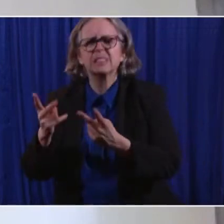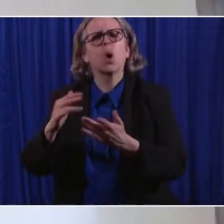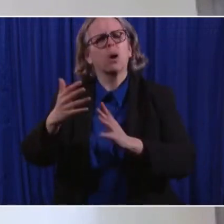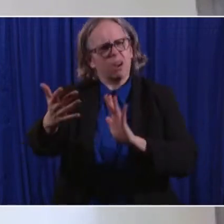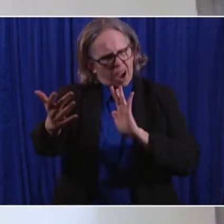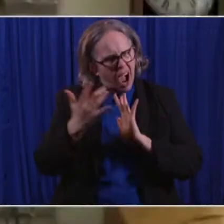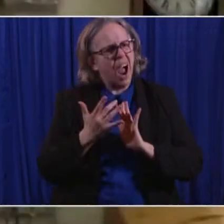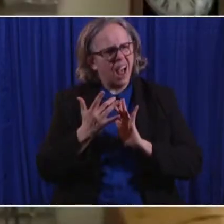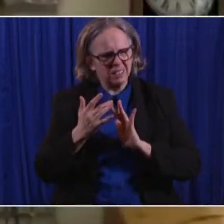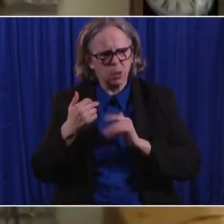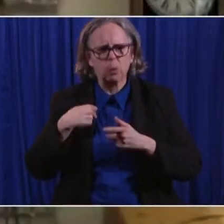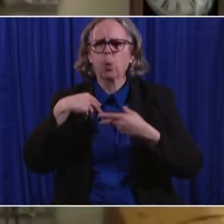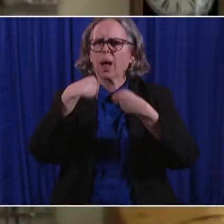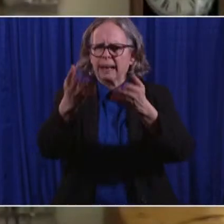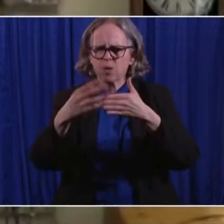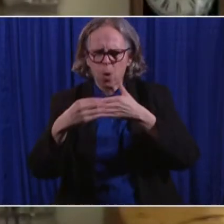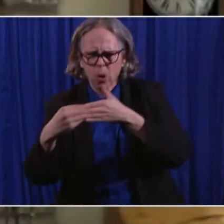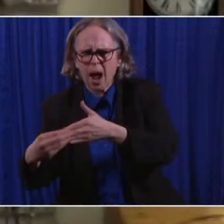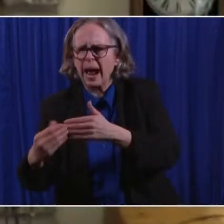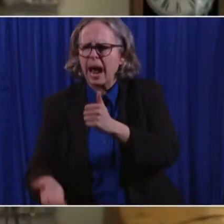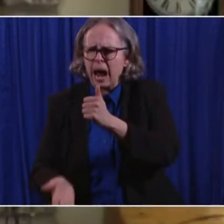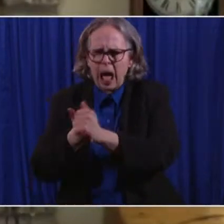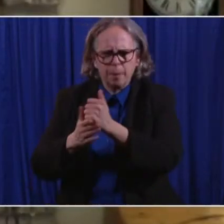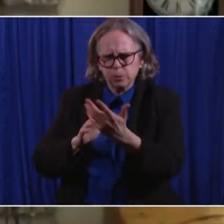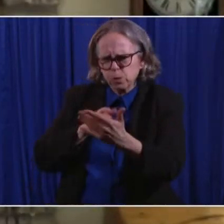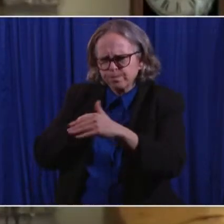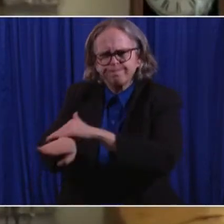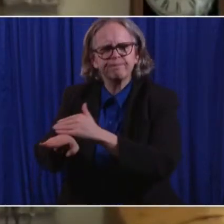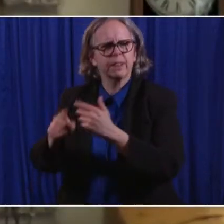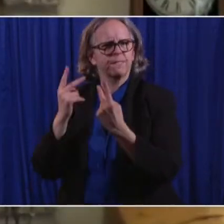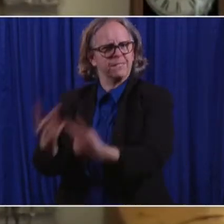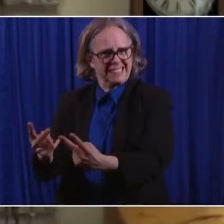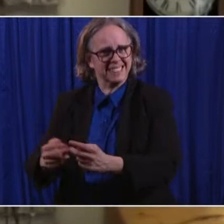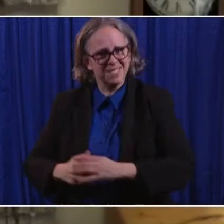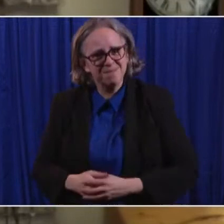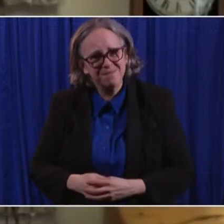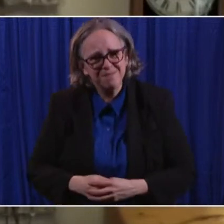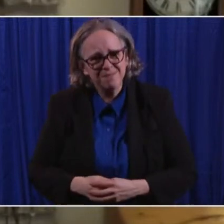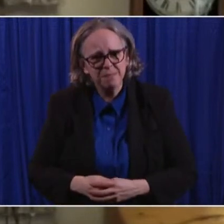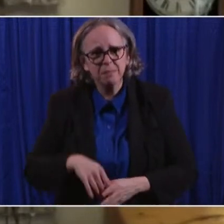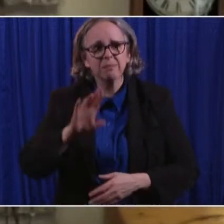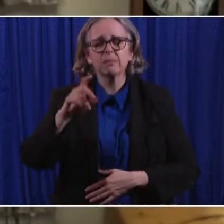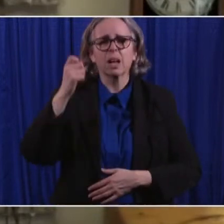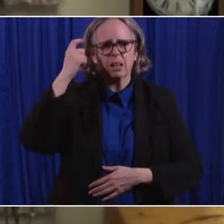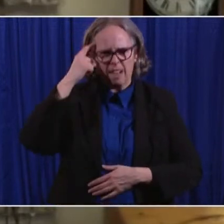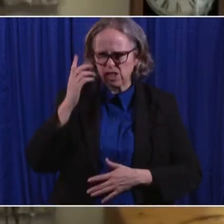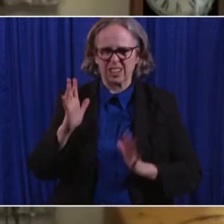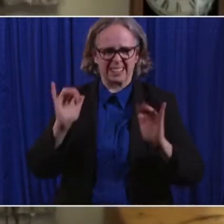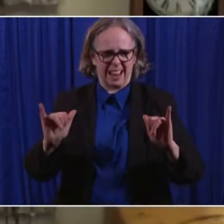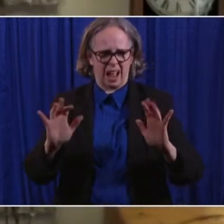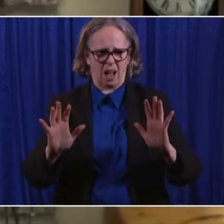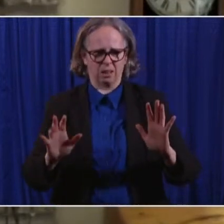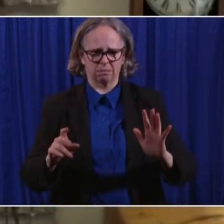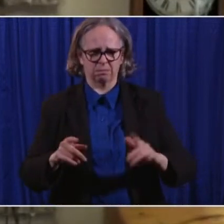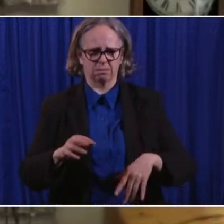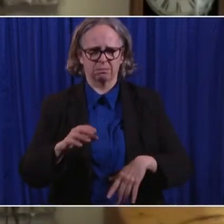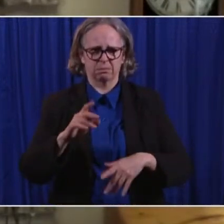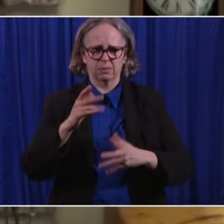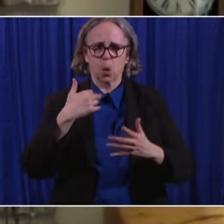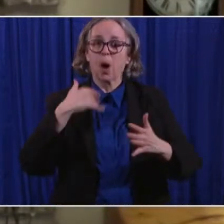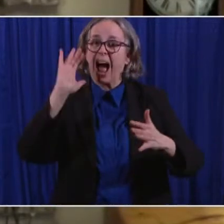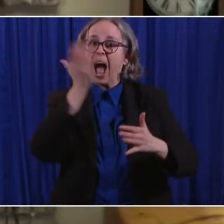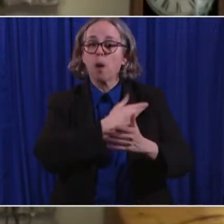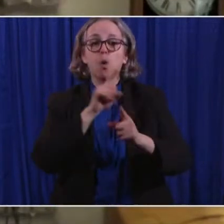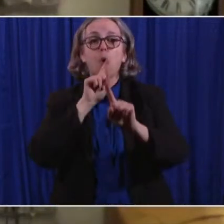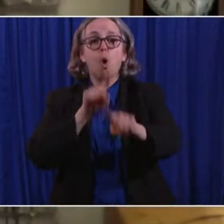And we are changing the order and going to be allowing visitation in assisted living in